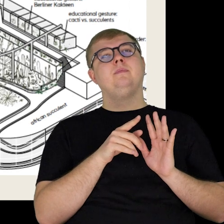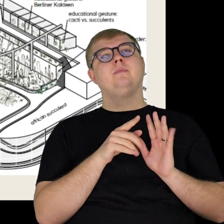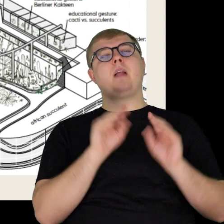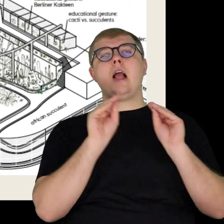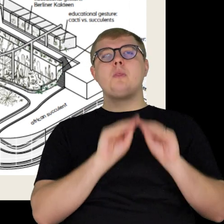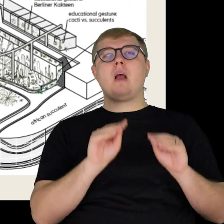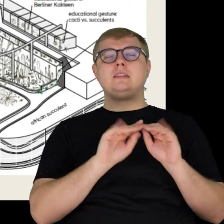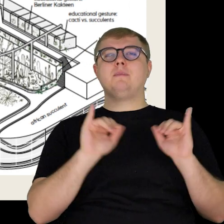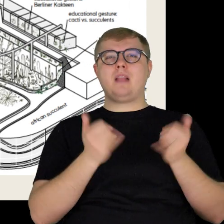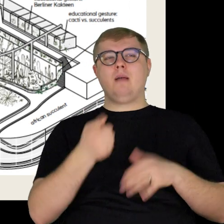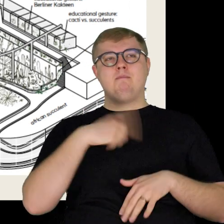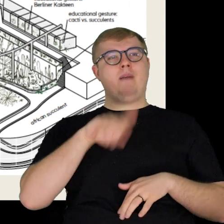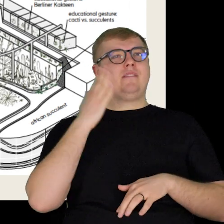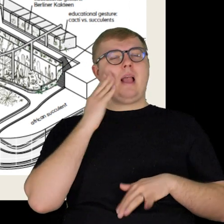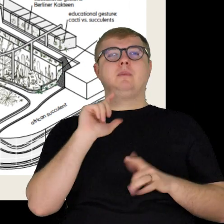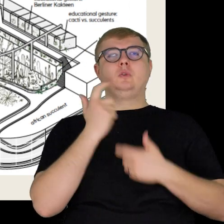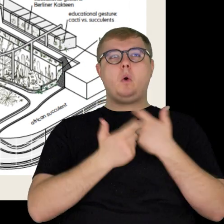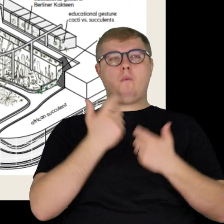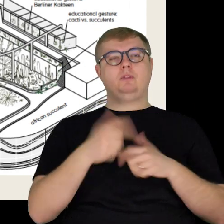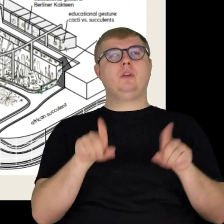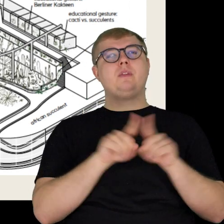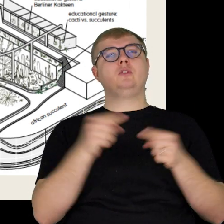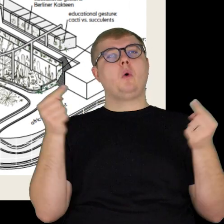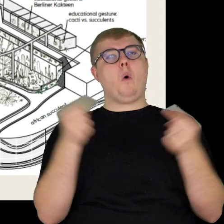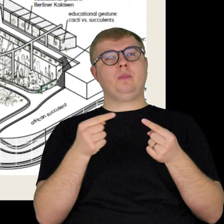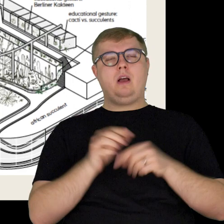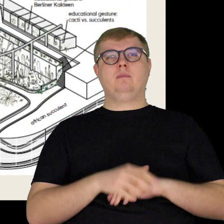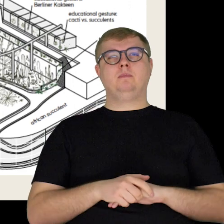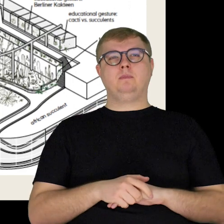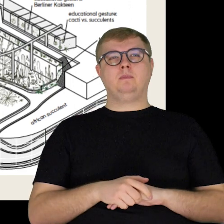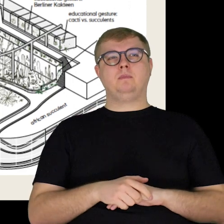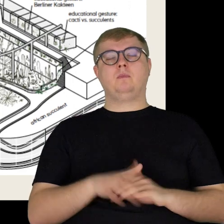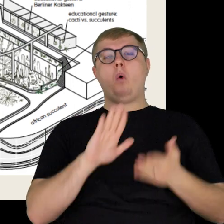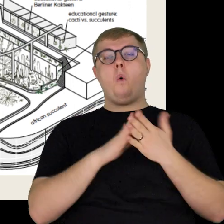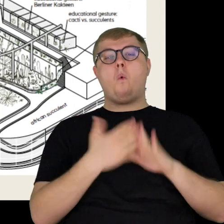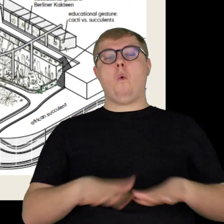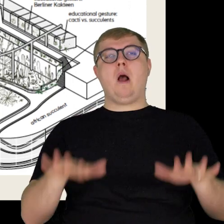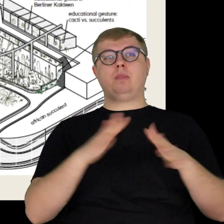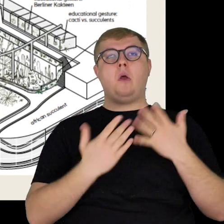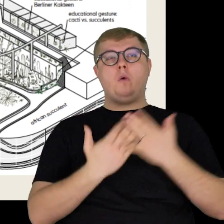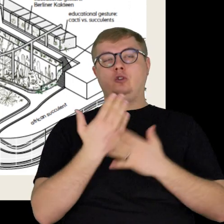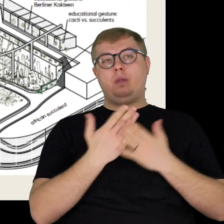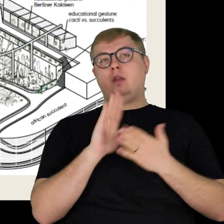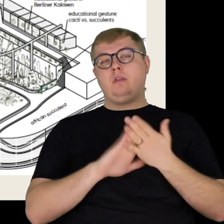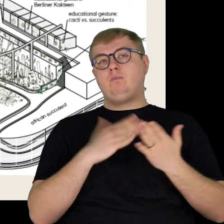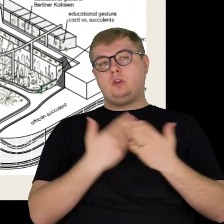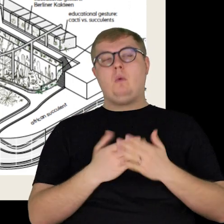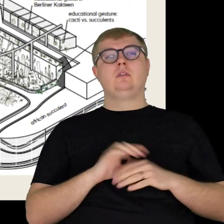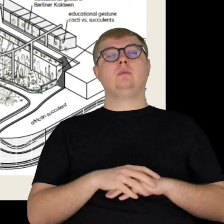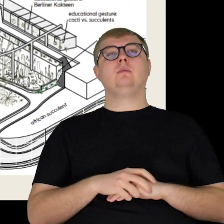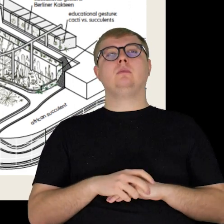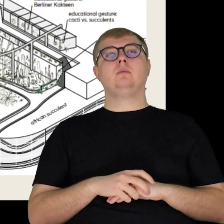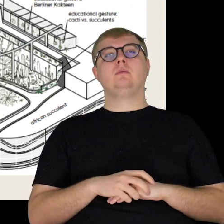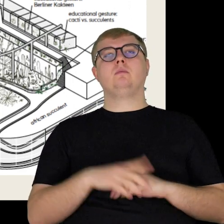through making contrast, this arrangement of the plants, it's about